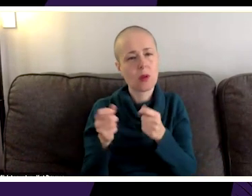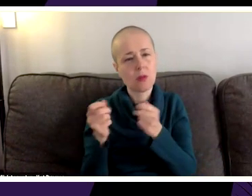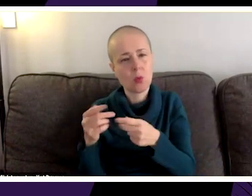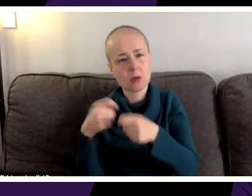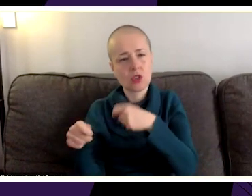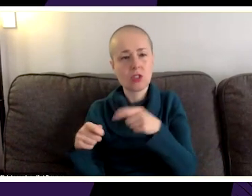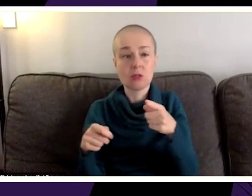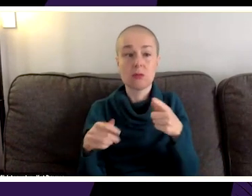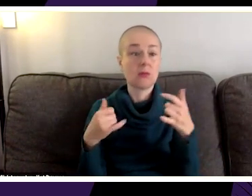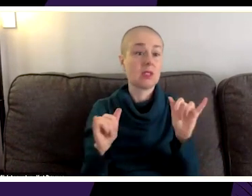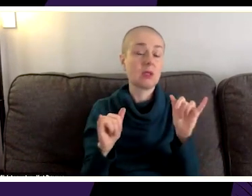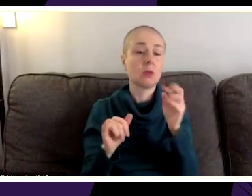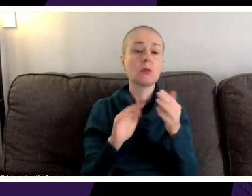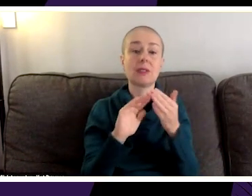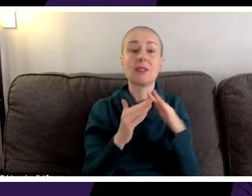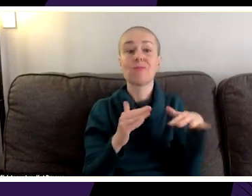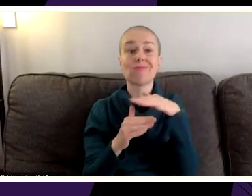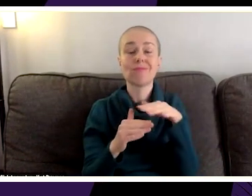city.